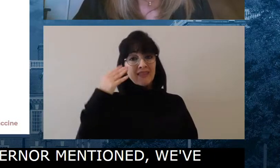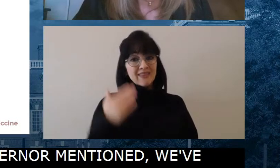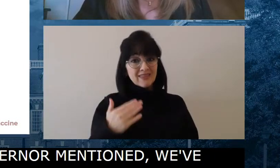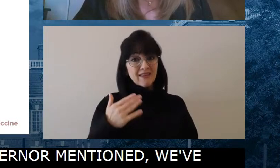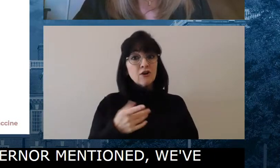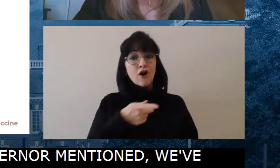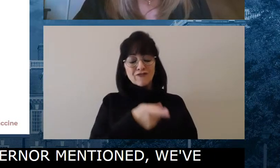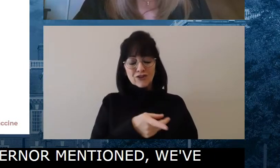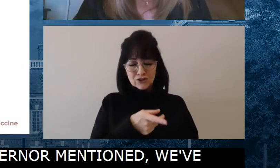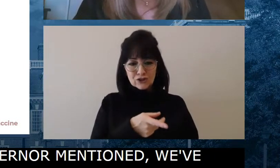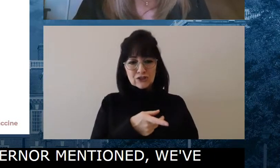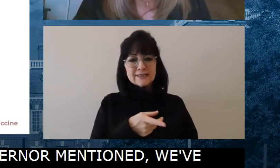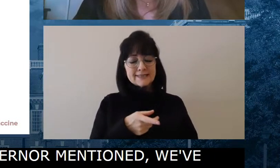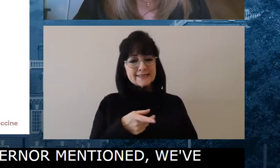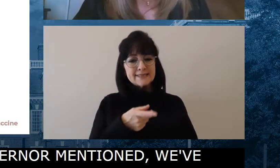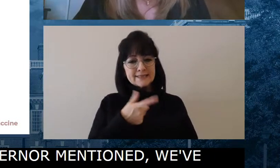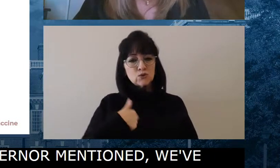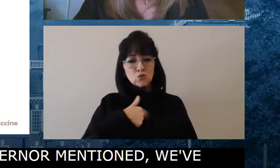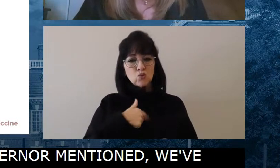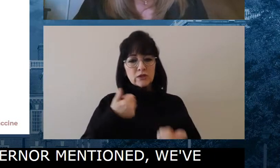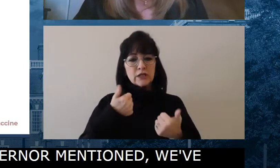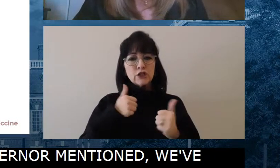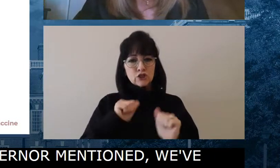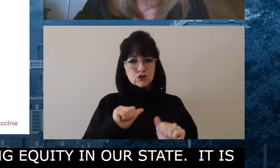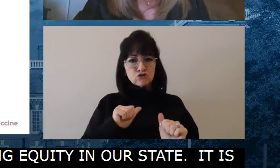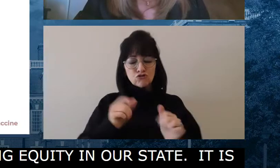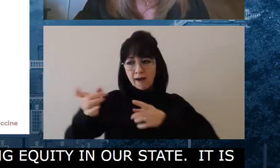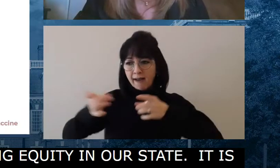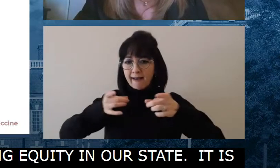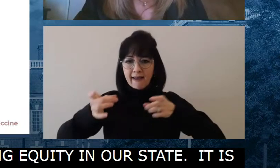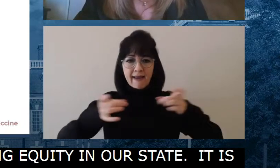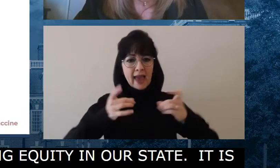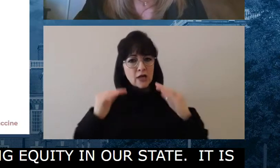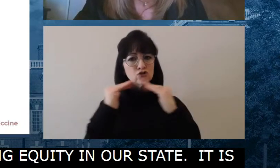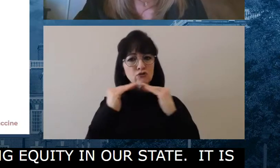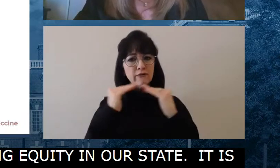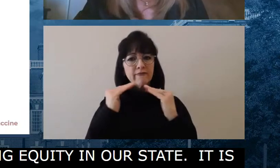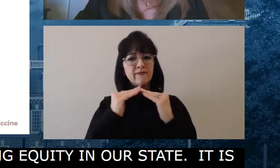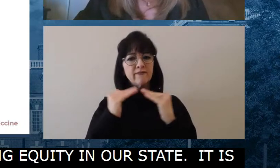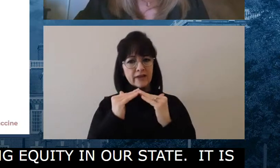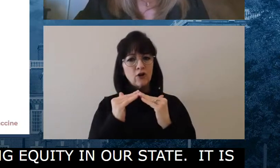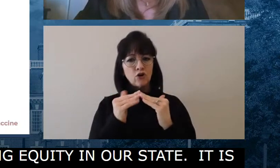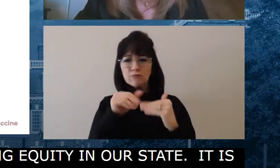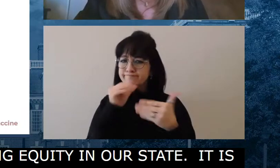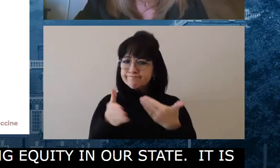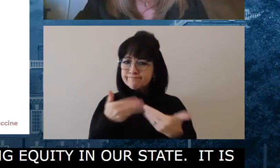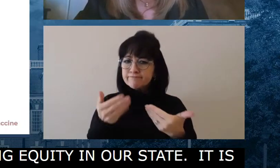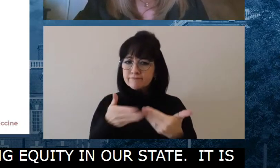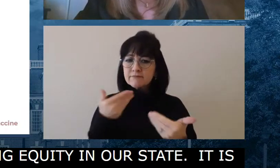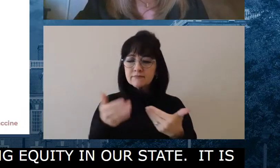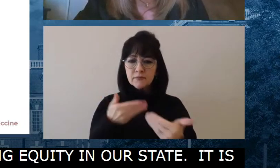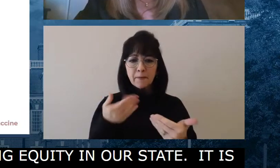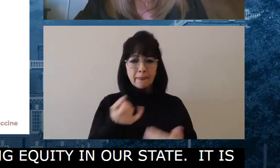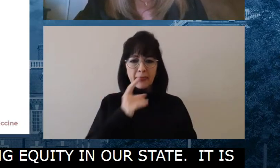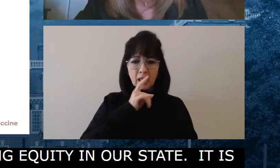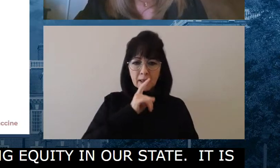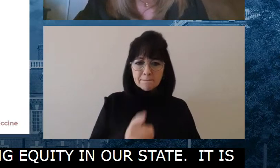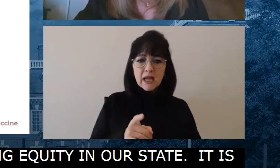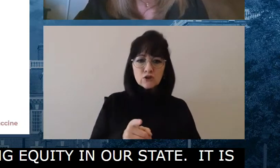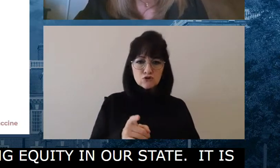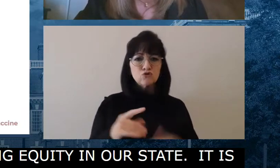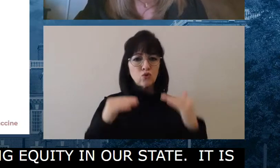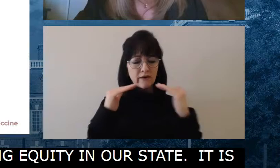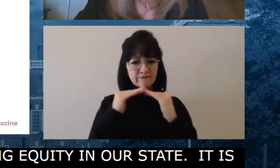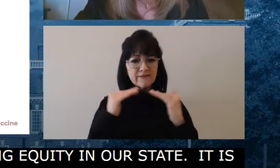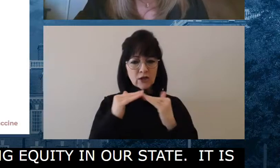our state. It is a priority for all of us to make sure that vaccination is distributed equitably with regards to all